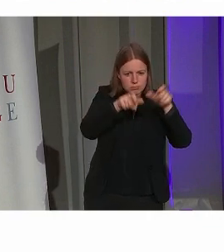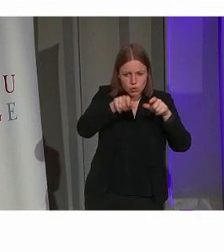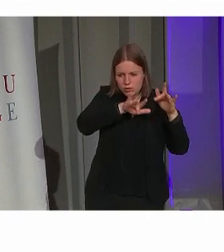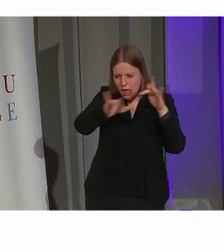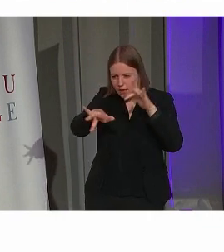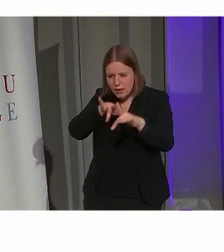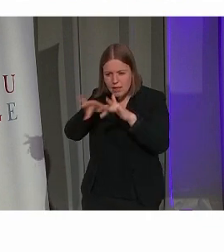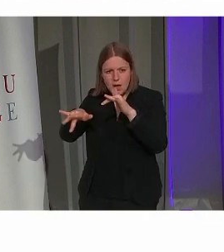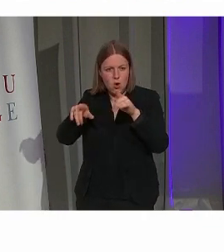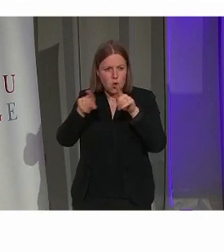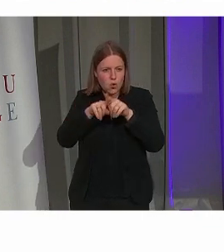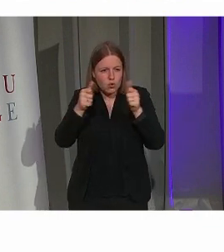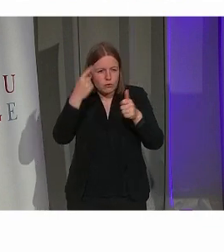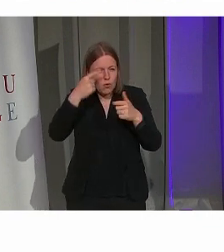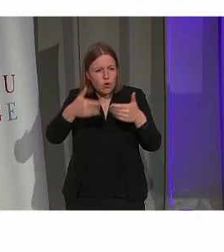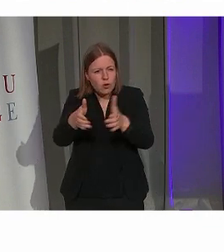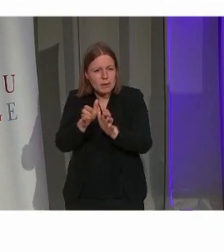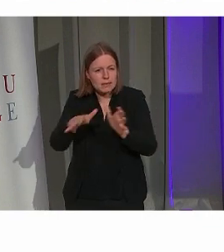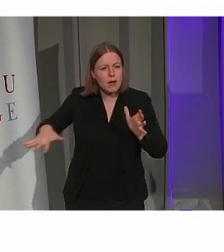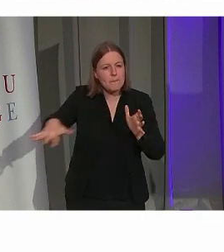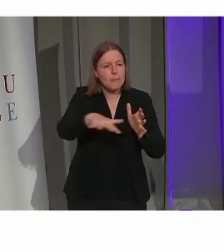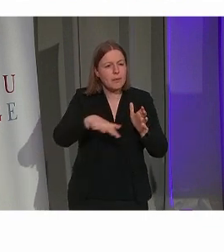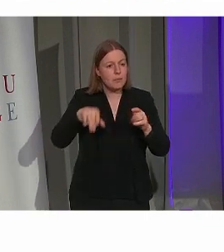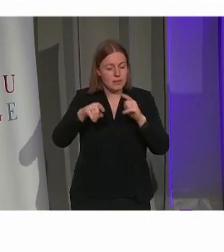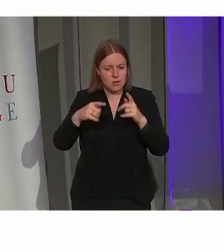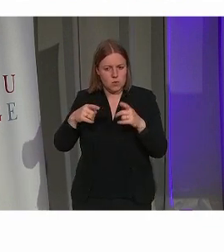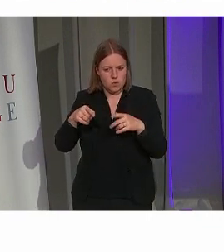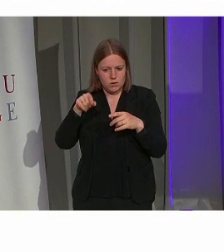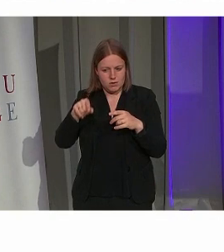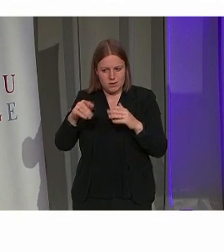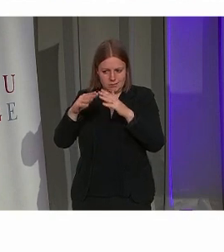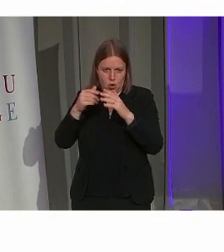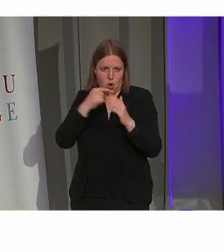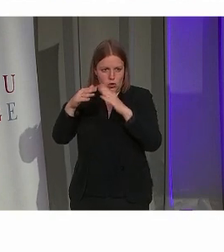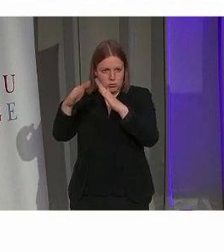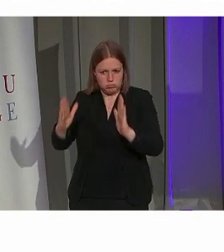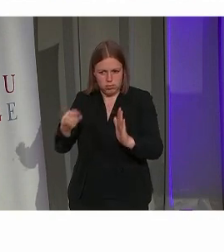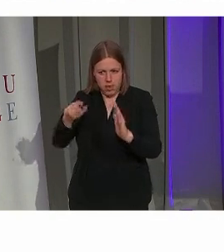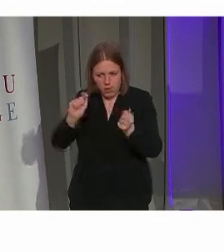rural complex into a therapeutic equine centre.